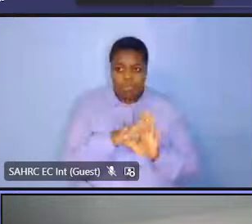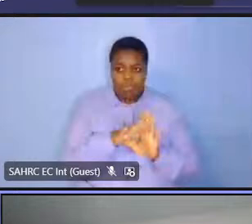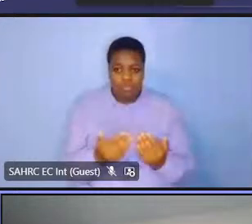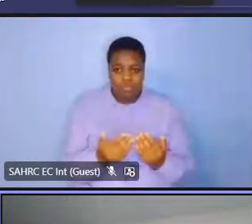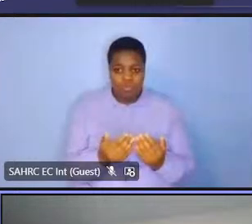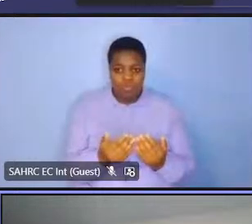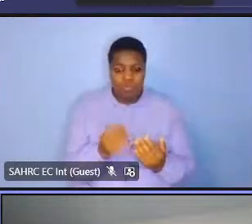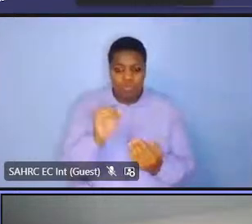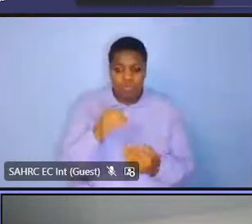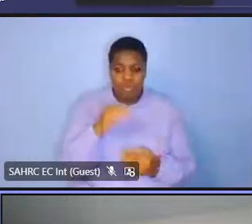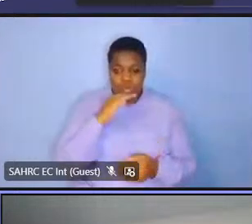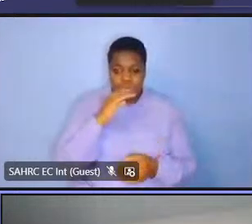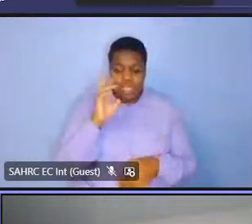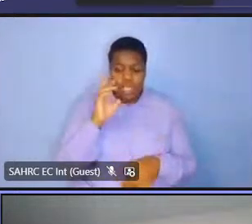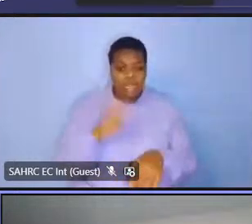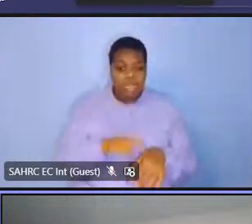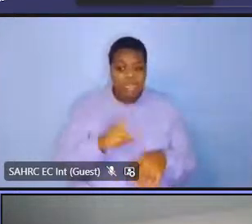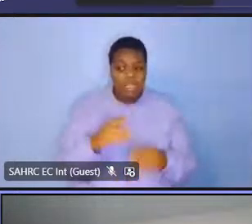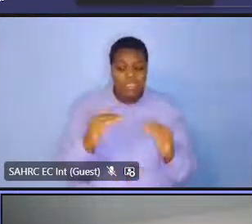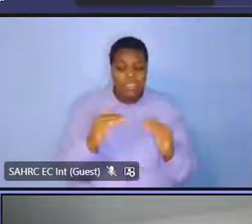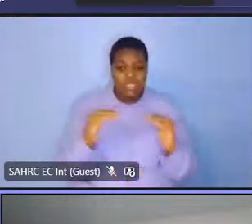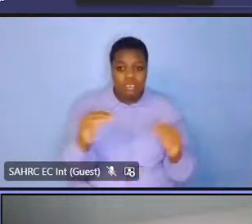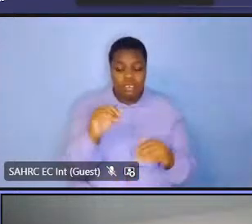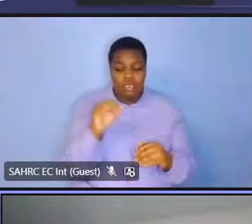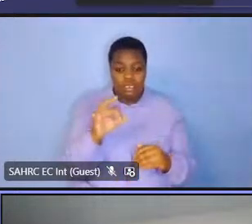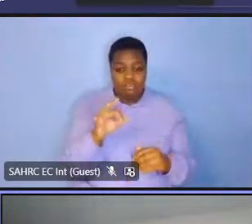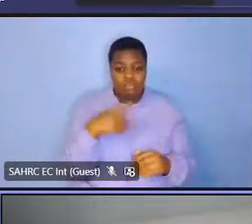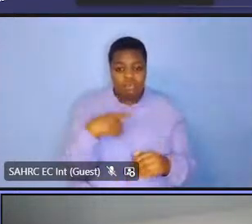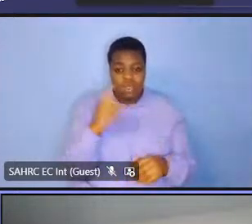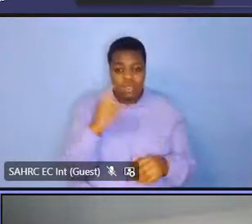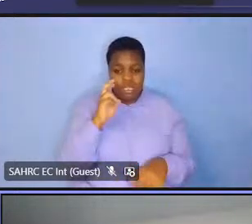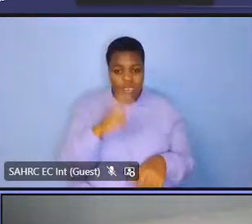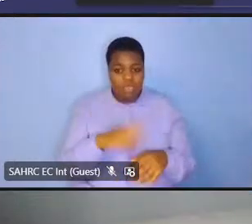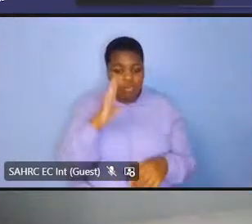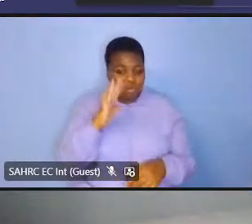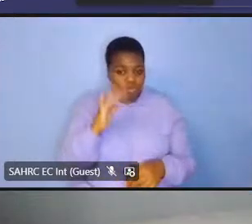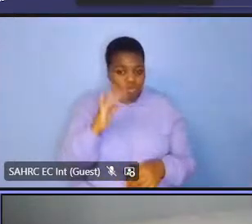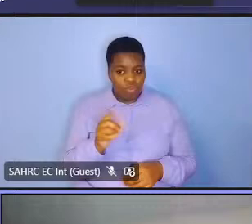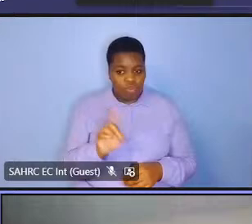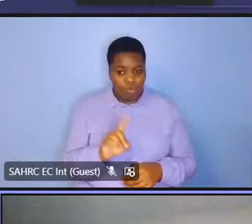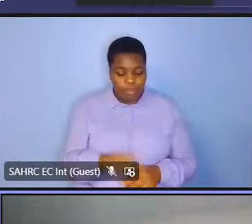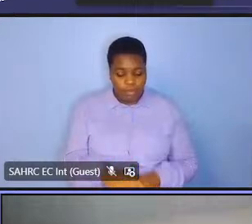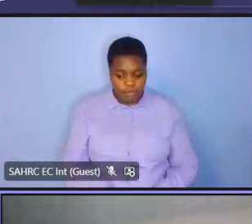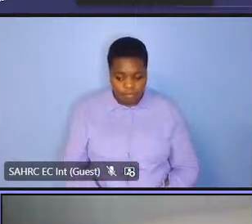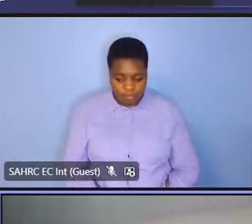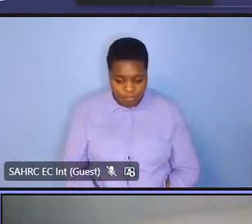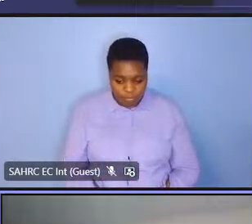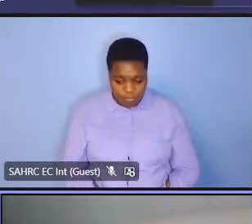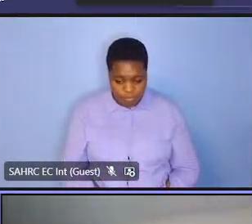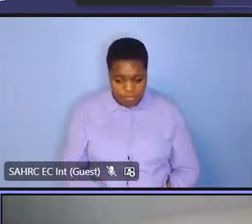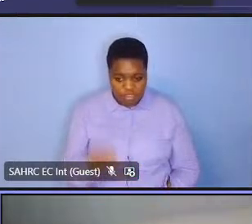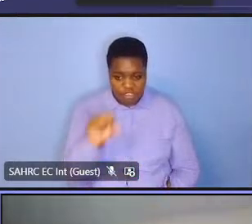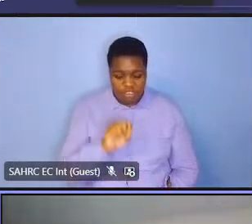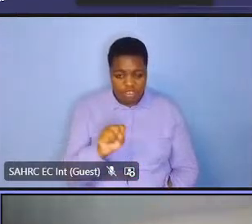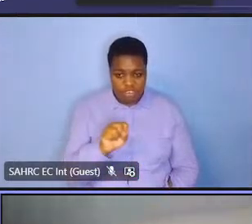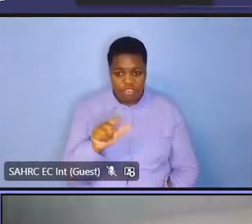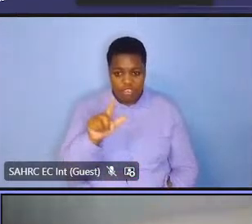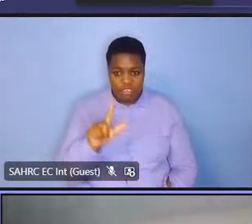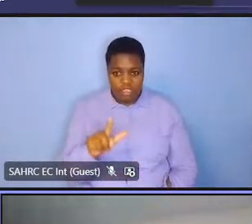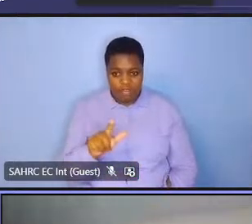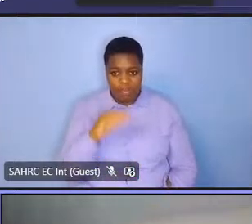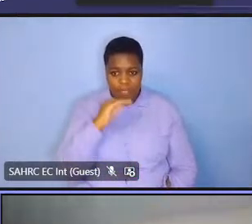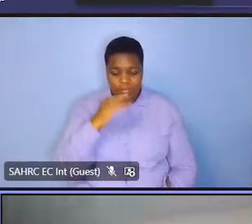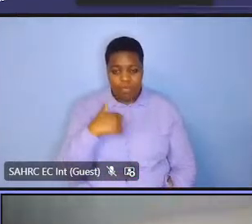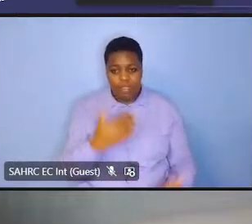fact that does it meet that standard? If it doesn't, what can be changed or what can be done? Section 7 is the obligation clause as to what is